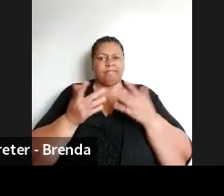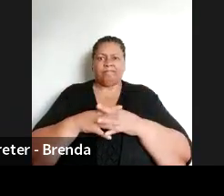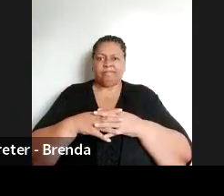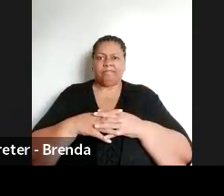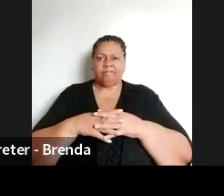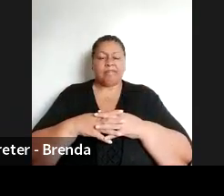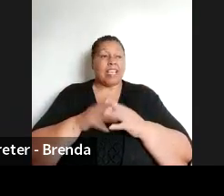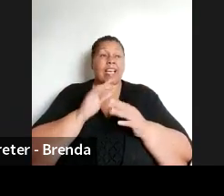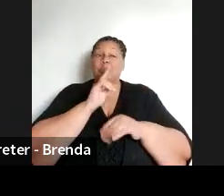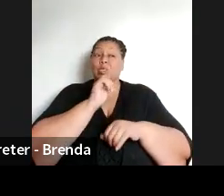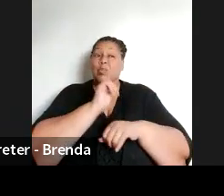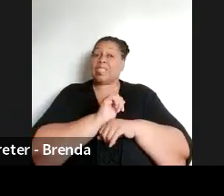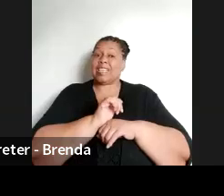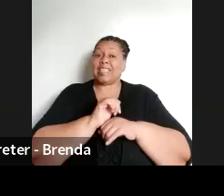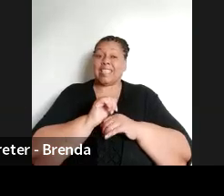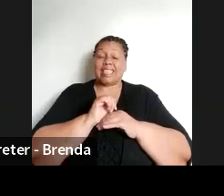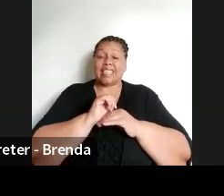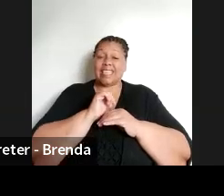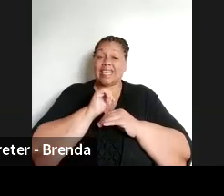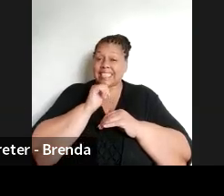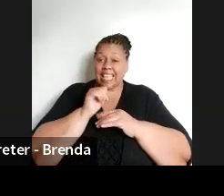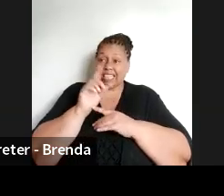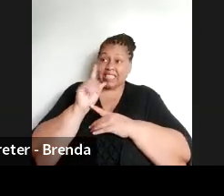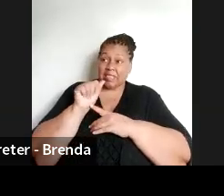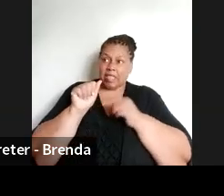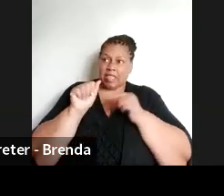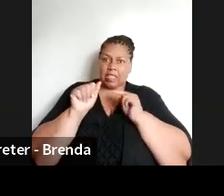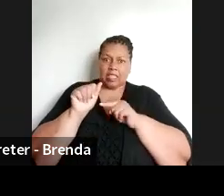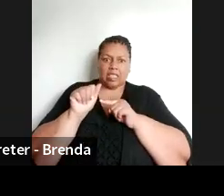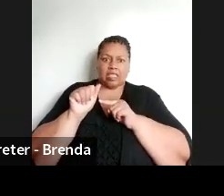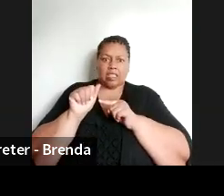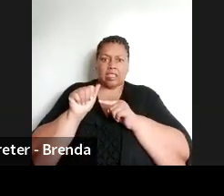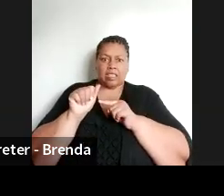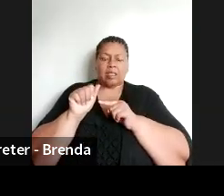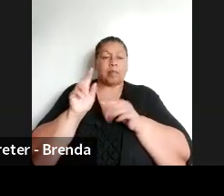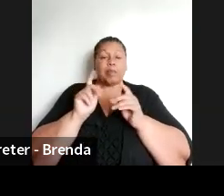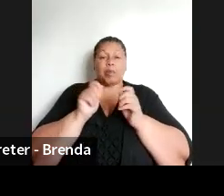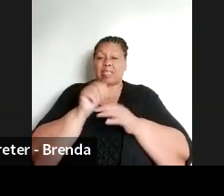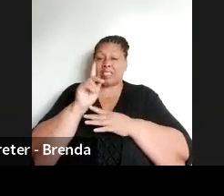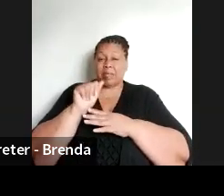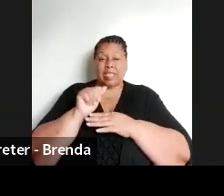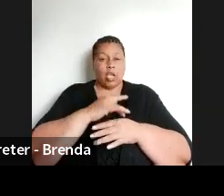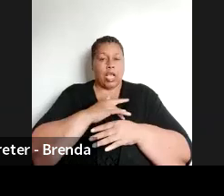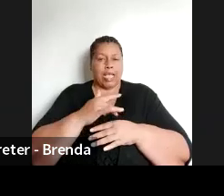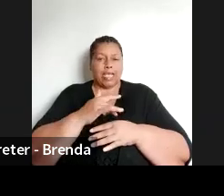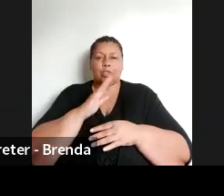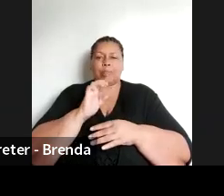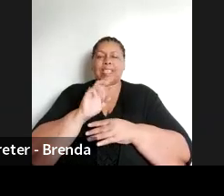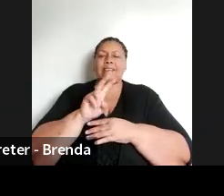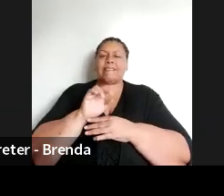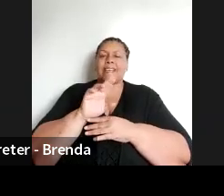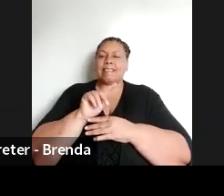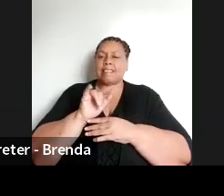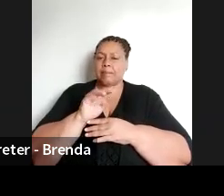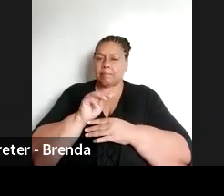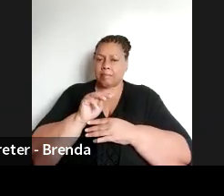Absolutely. And it's not the disability at all. People with disabilities are actually more likely to be victims of mass